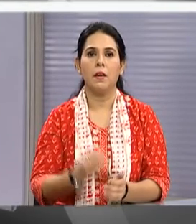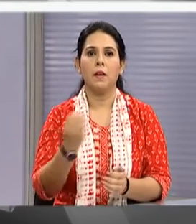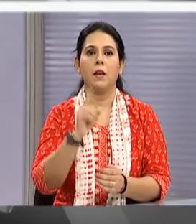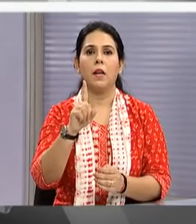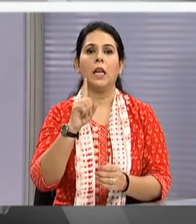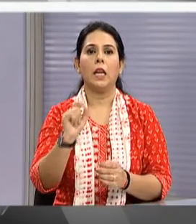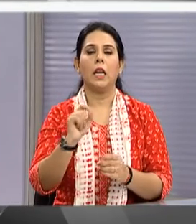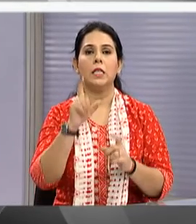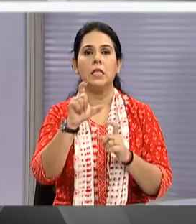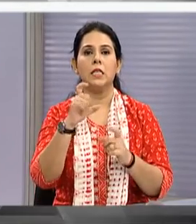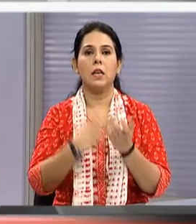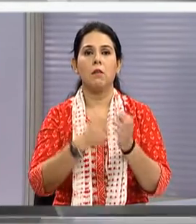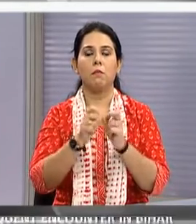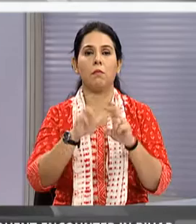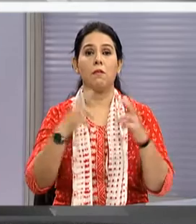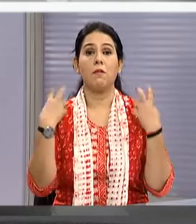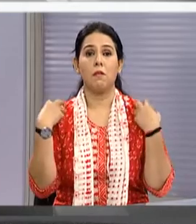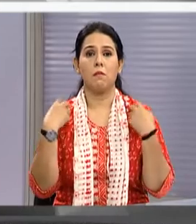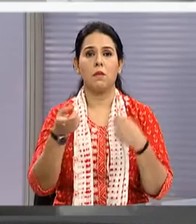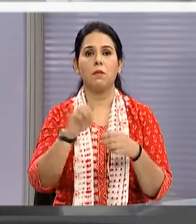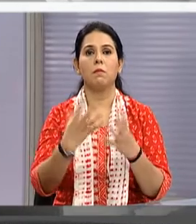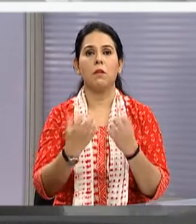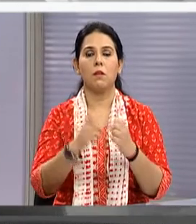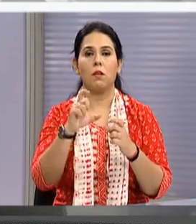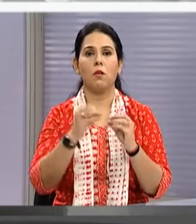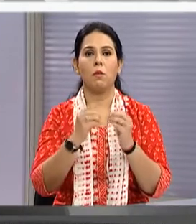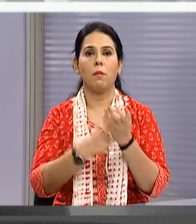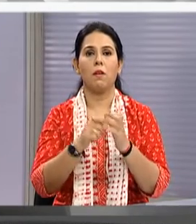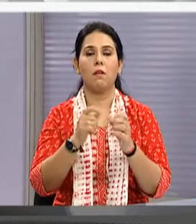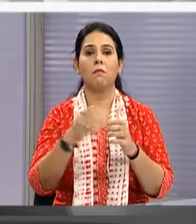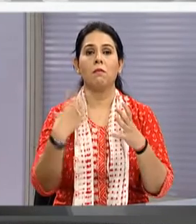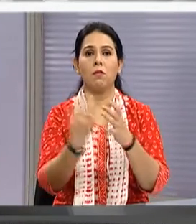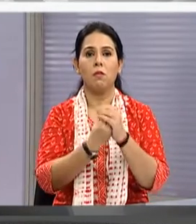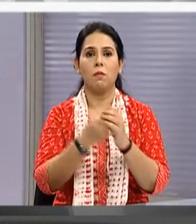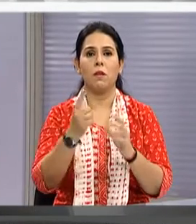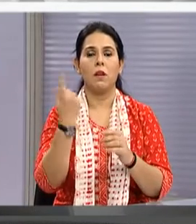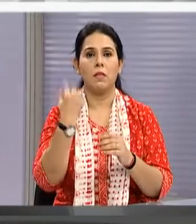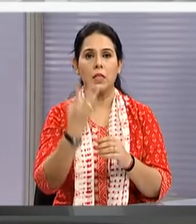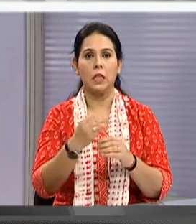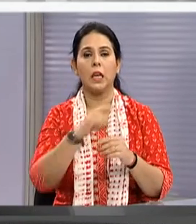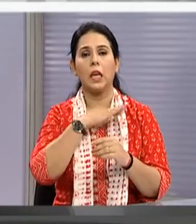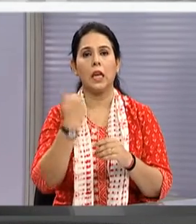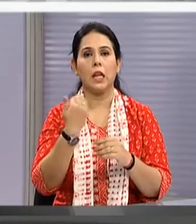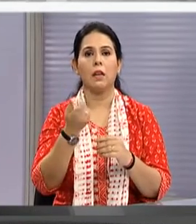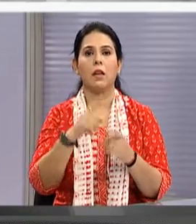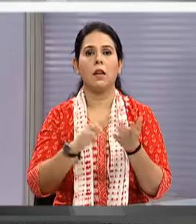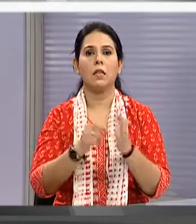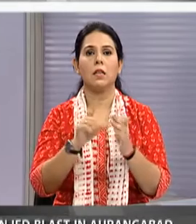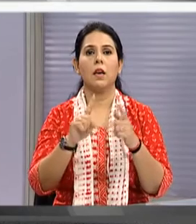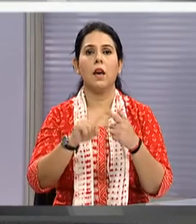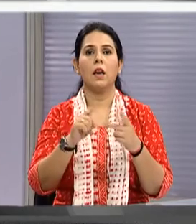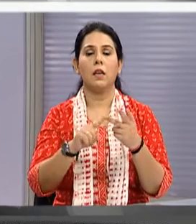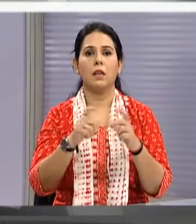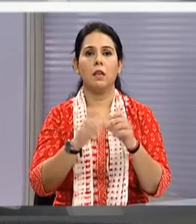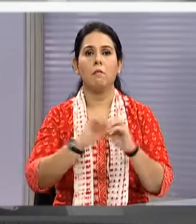At least 10 CRPF commandos belonging to the elite Cobra battalion were last night killed in a Naxal IED blast in the